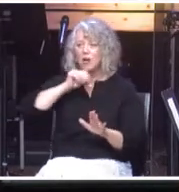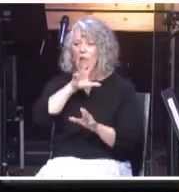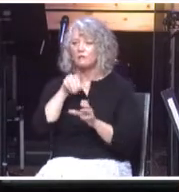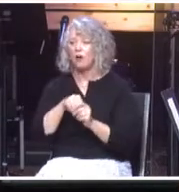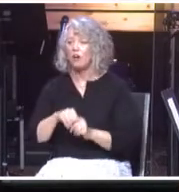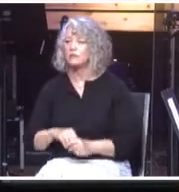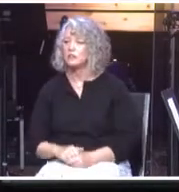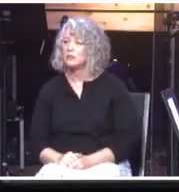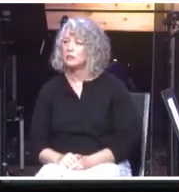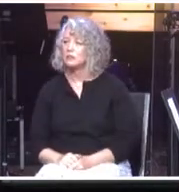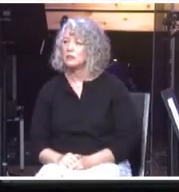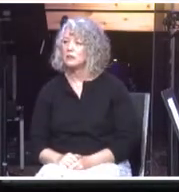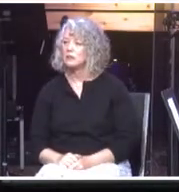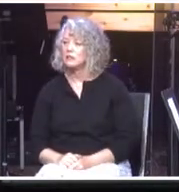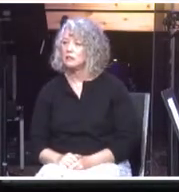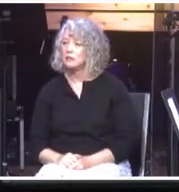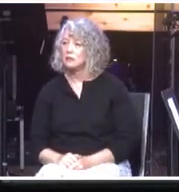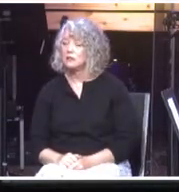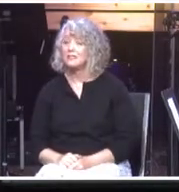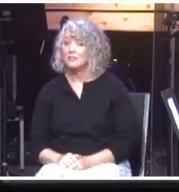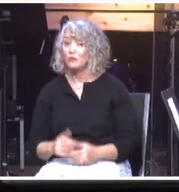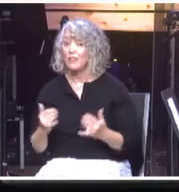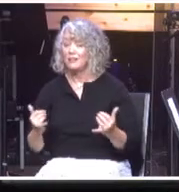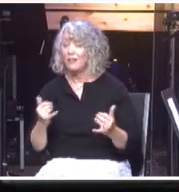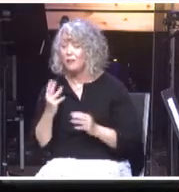And sadly, our present world is full of such people.